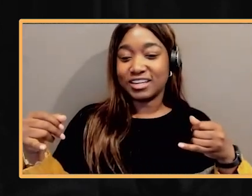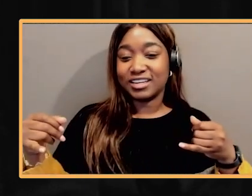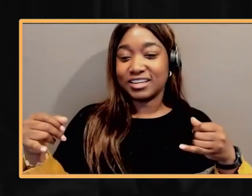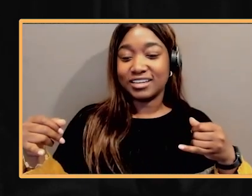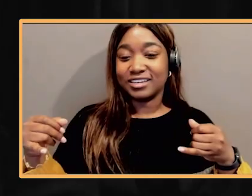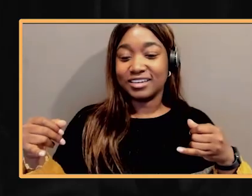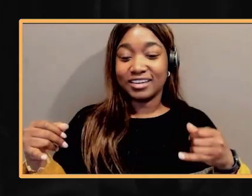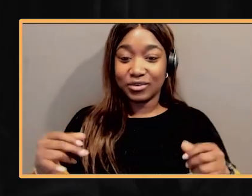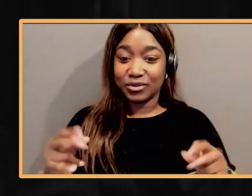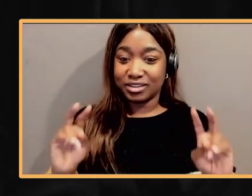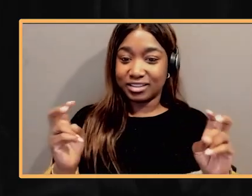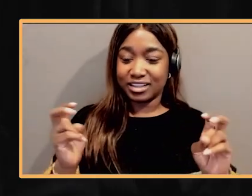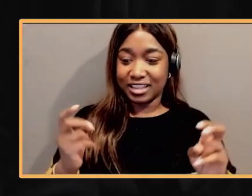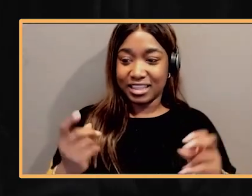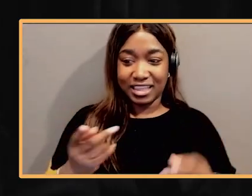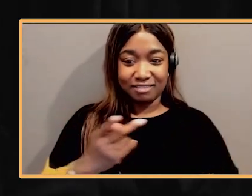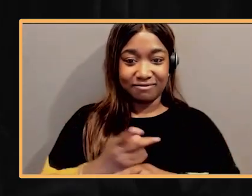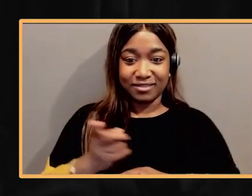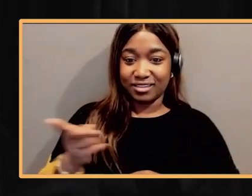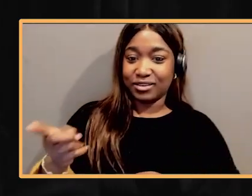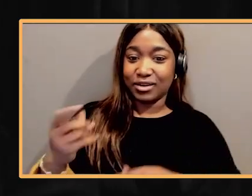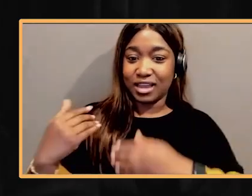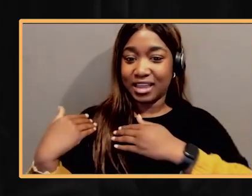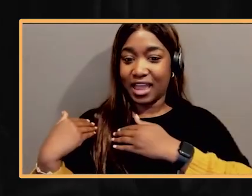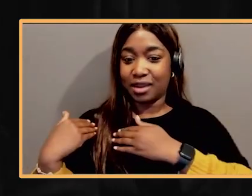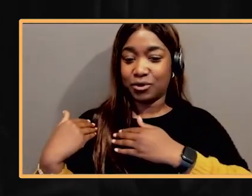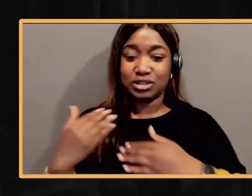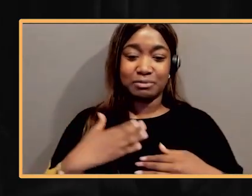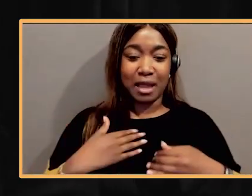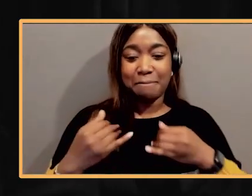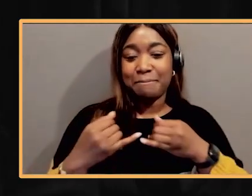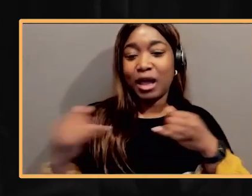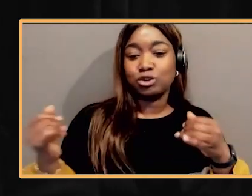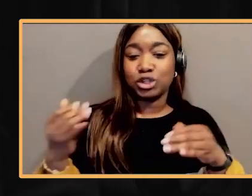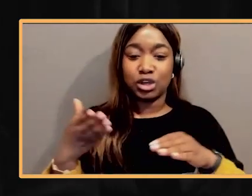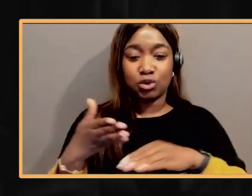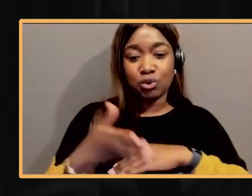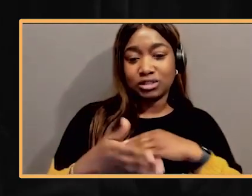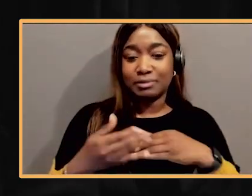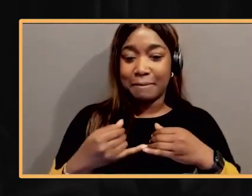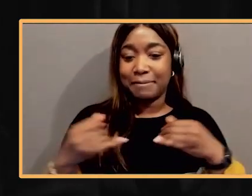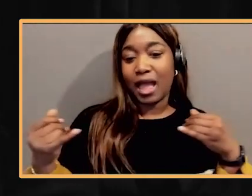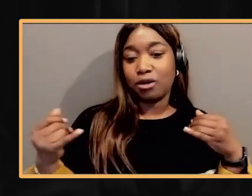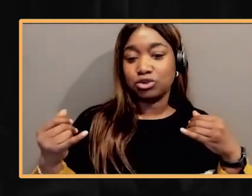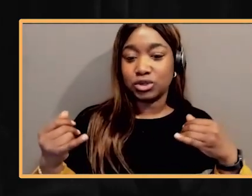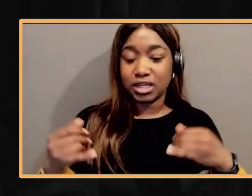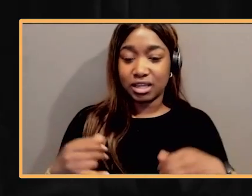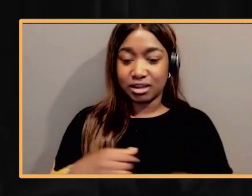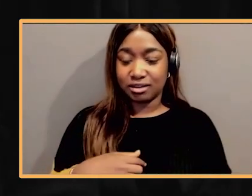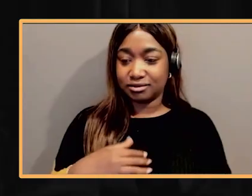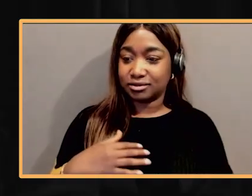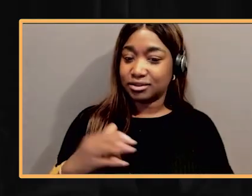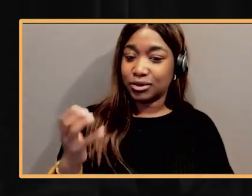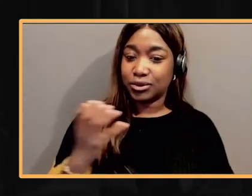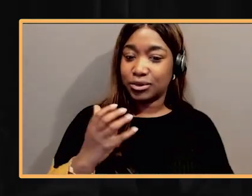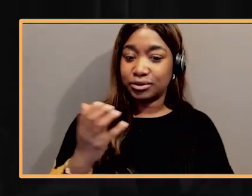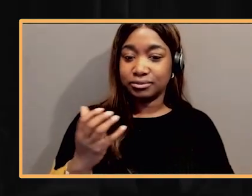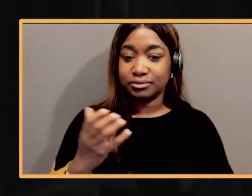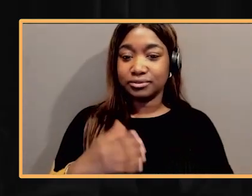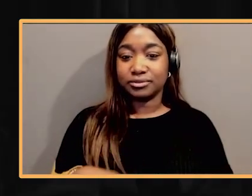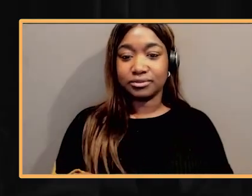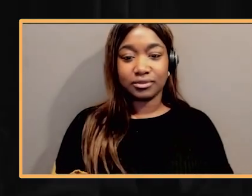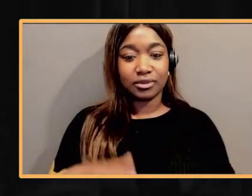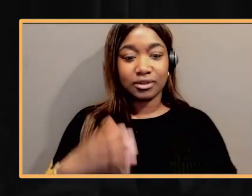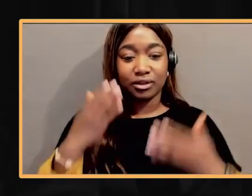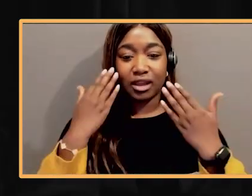they're being held accountable, you've crossed my boundary. Oh, I don't know what'll